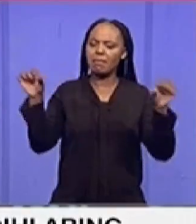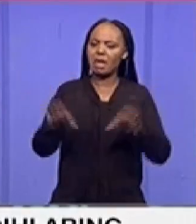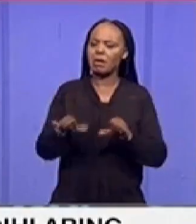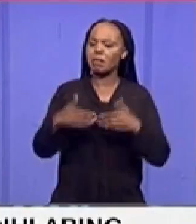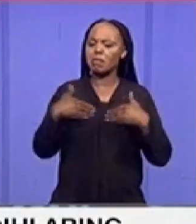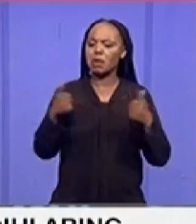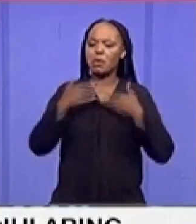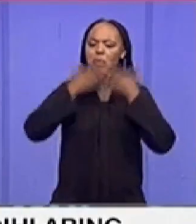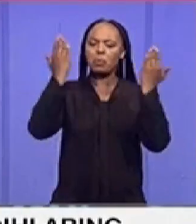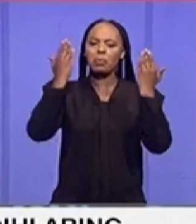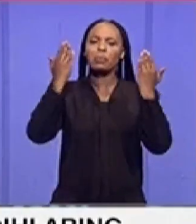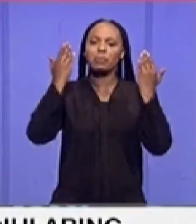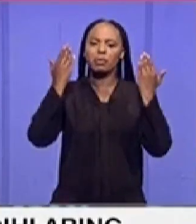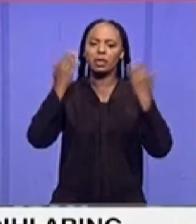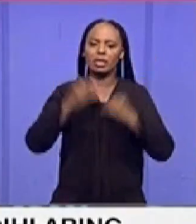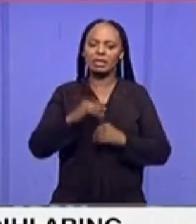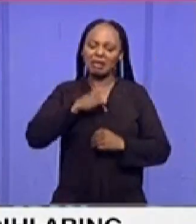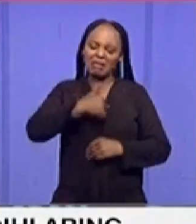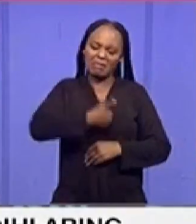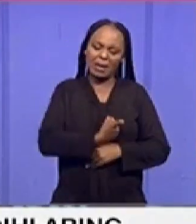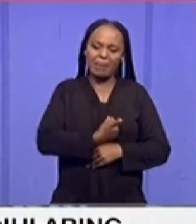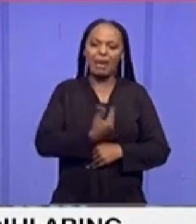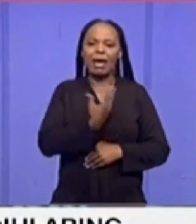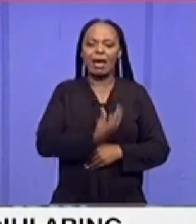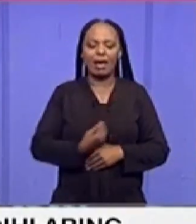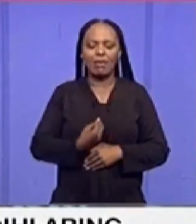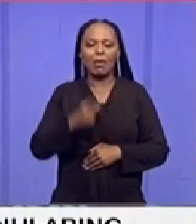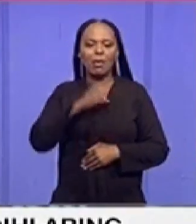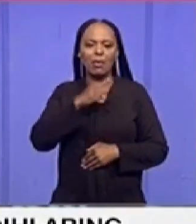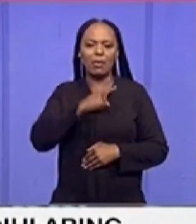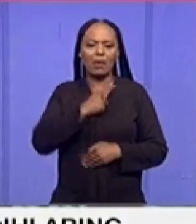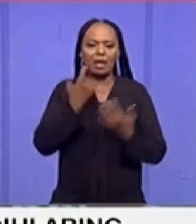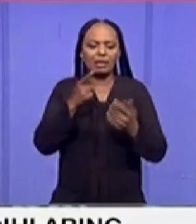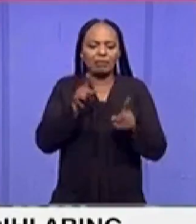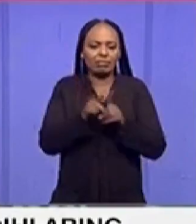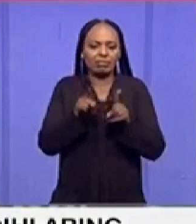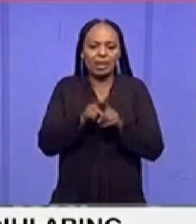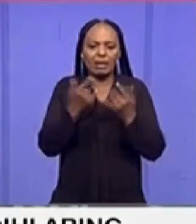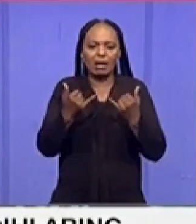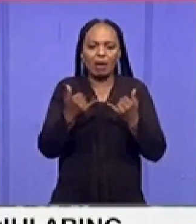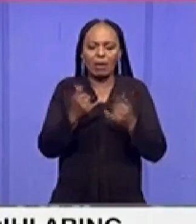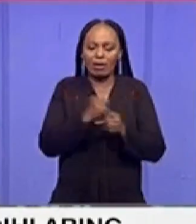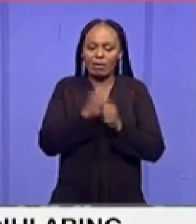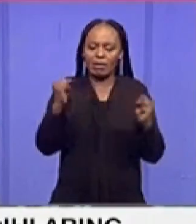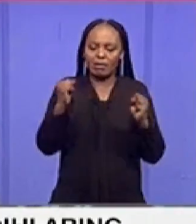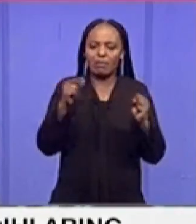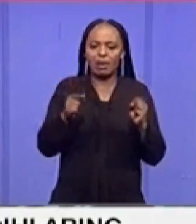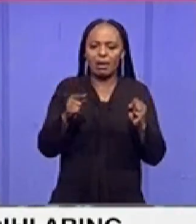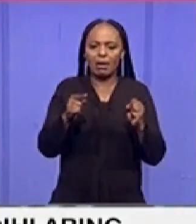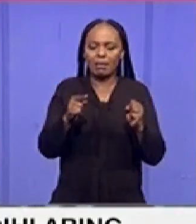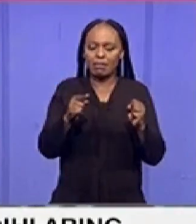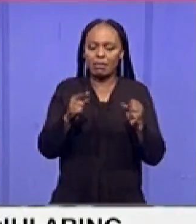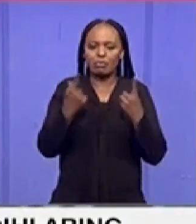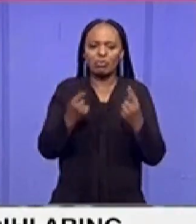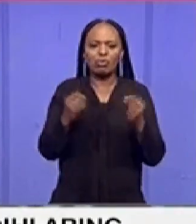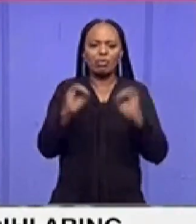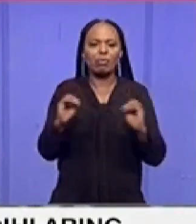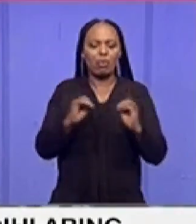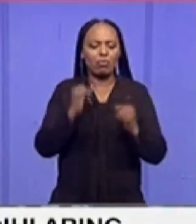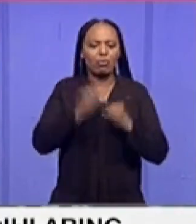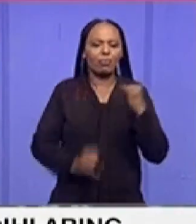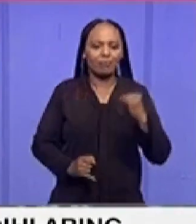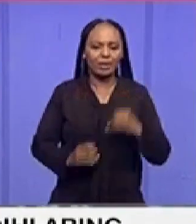bo and nna ke ne utlwile botlhoko thata ka gone ke ne se re makegile. And batho ba bana